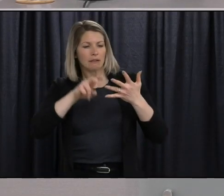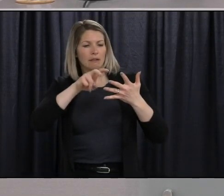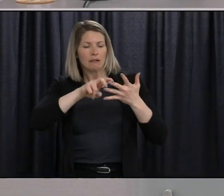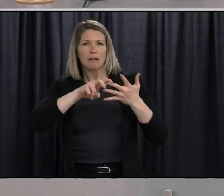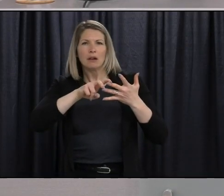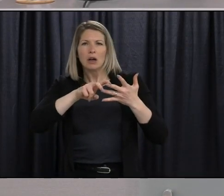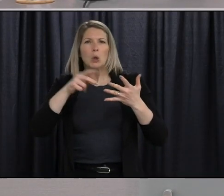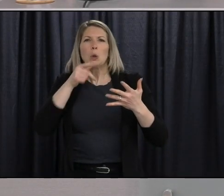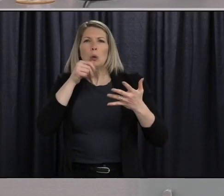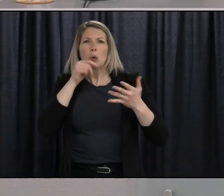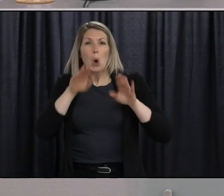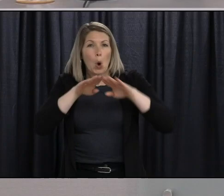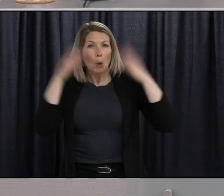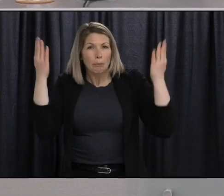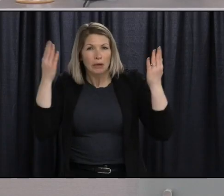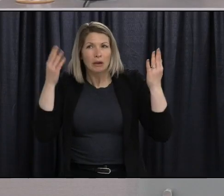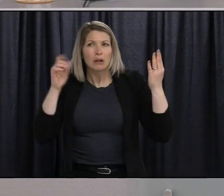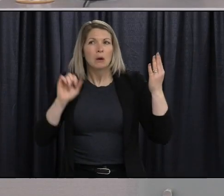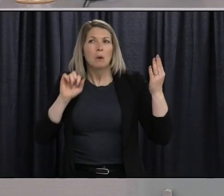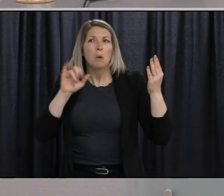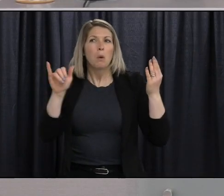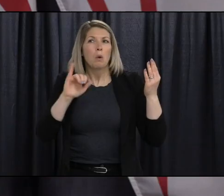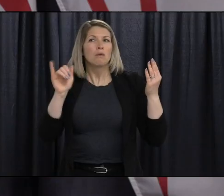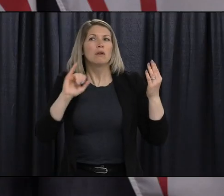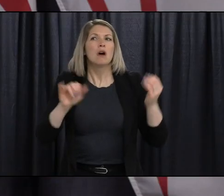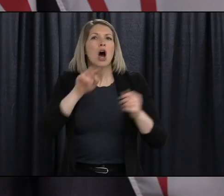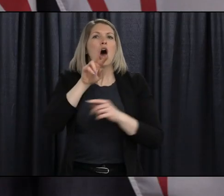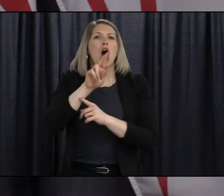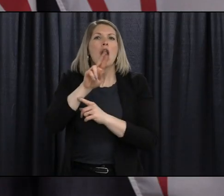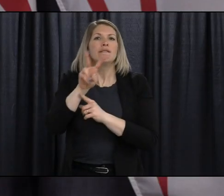this something you are considering now, or is this still just a hard no?